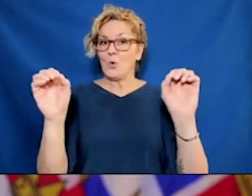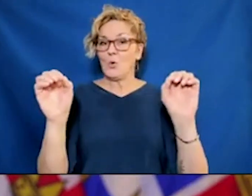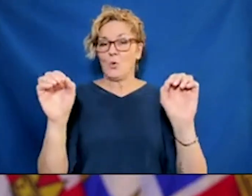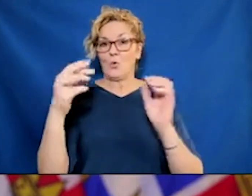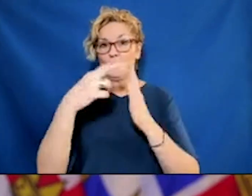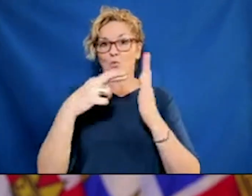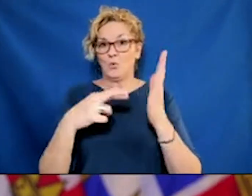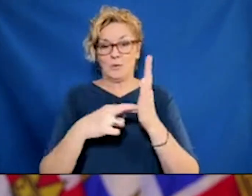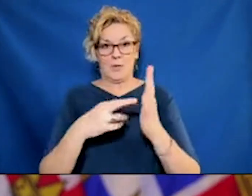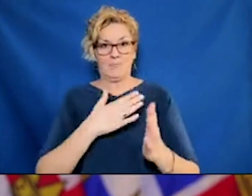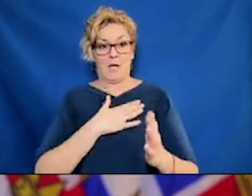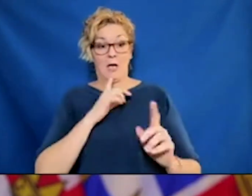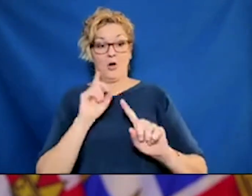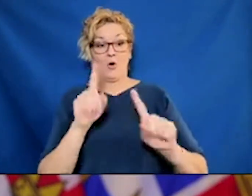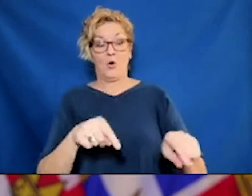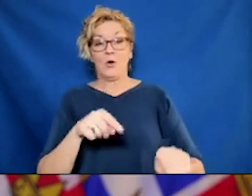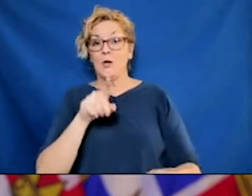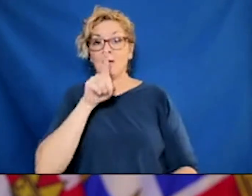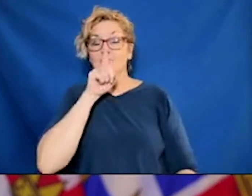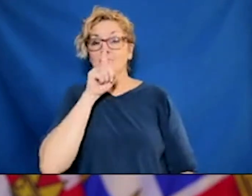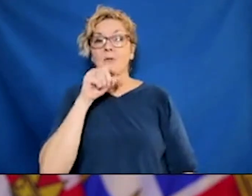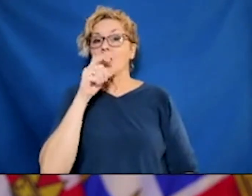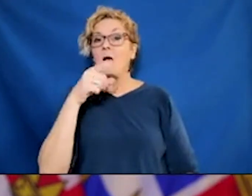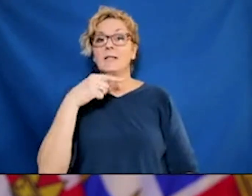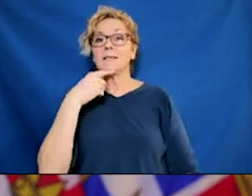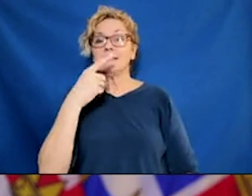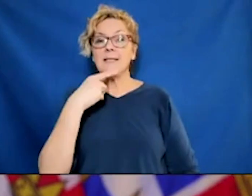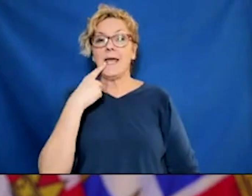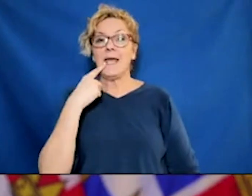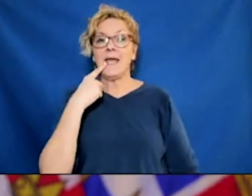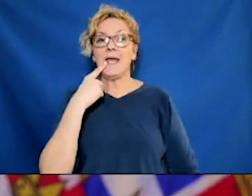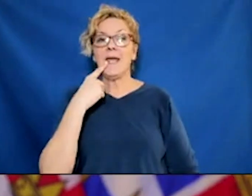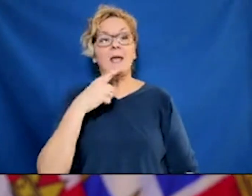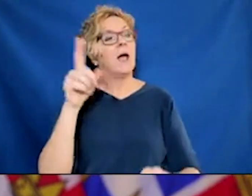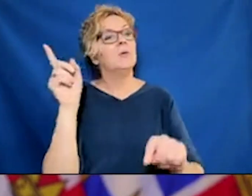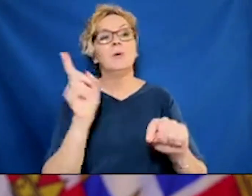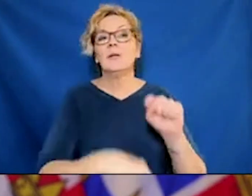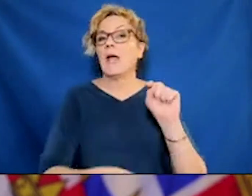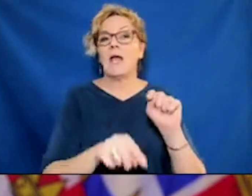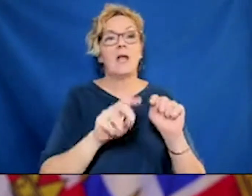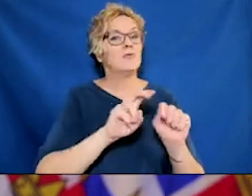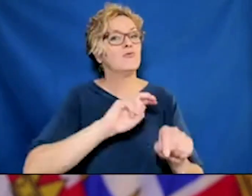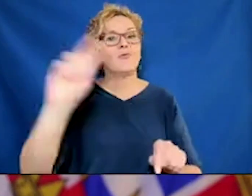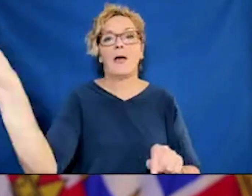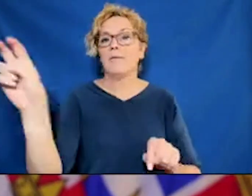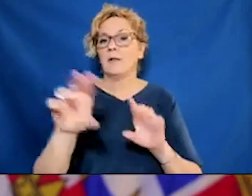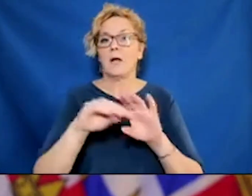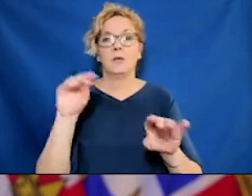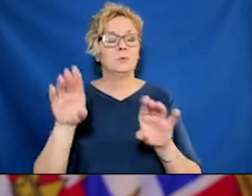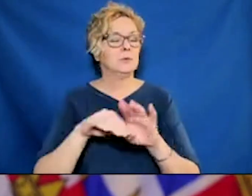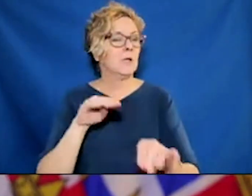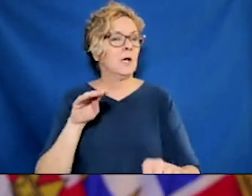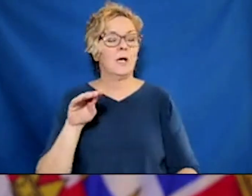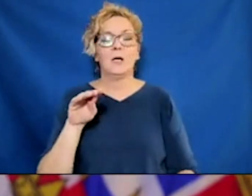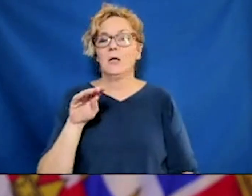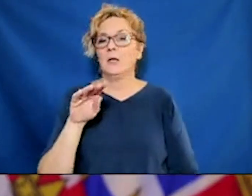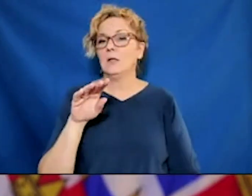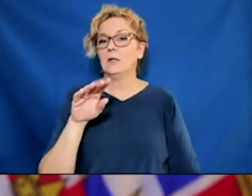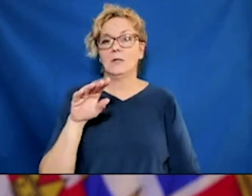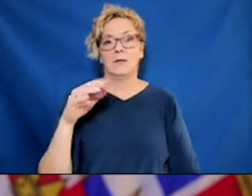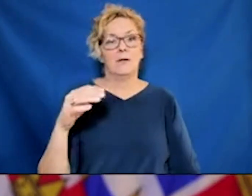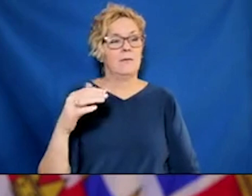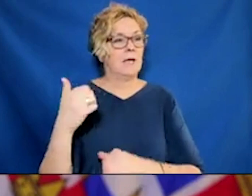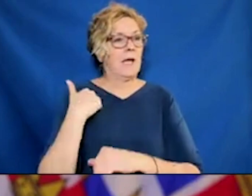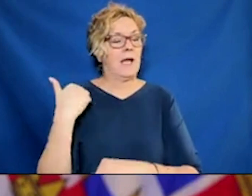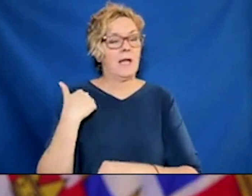14 days on their return. That is law, and it is also a federal quarantine order, so there's both in